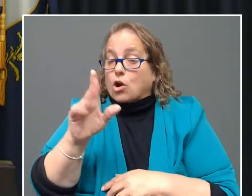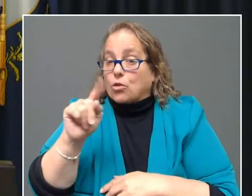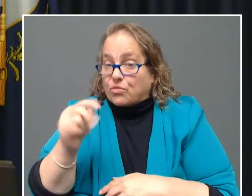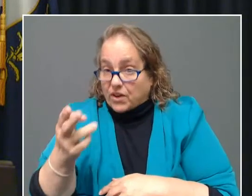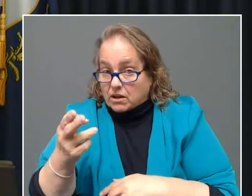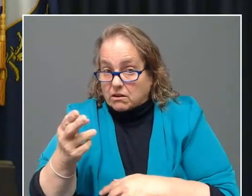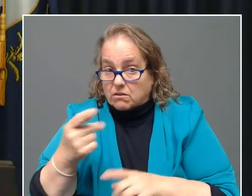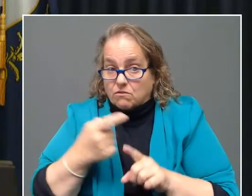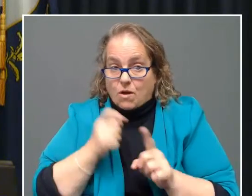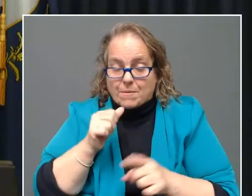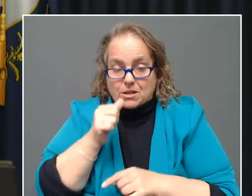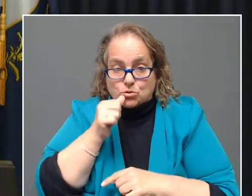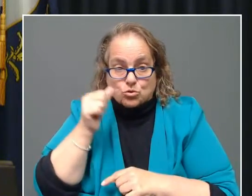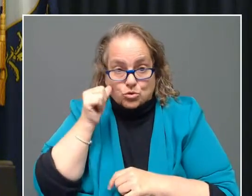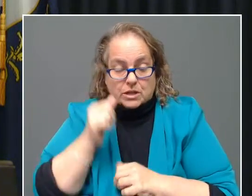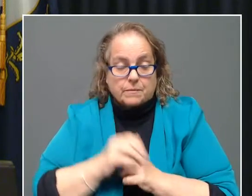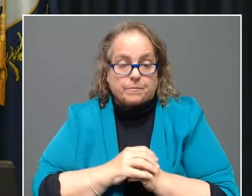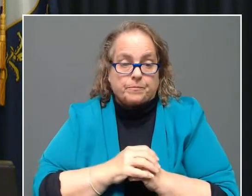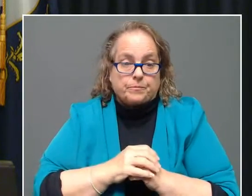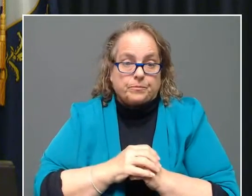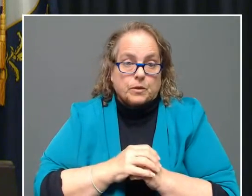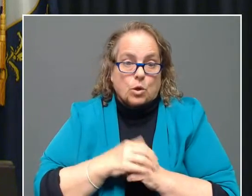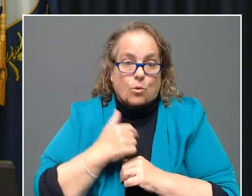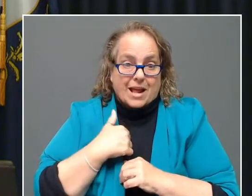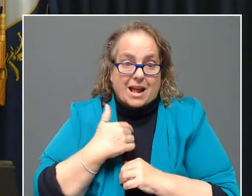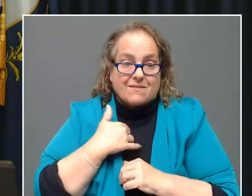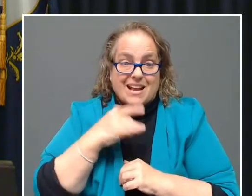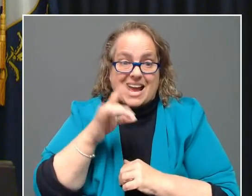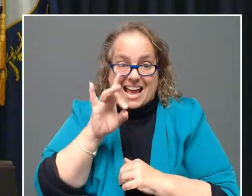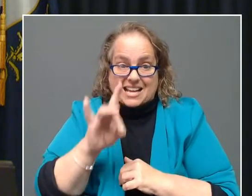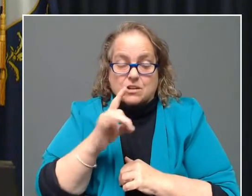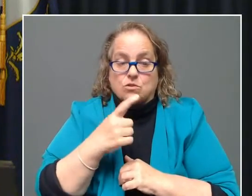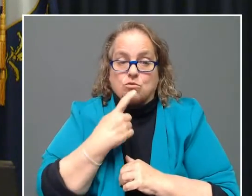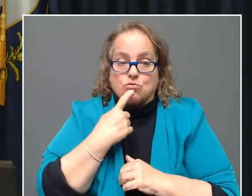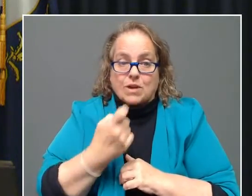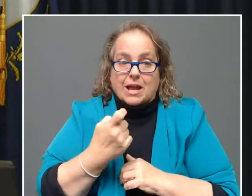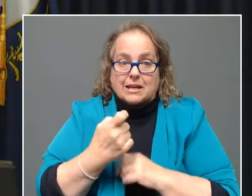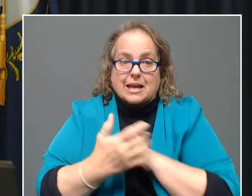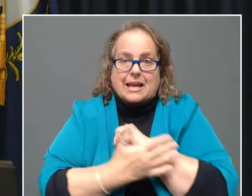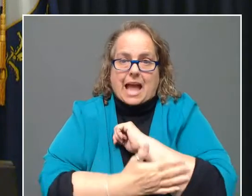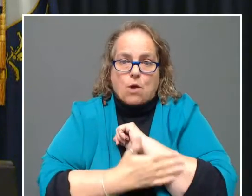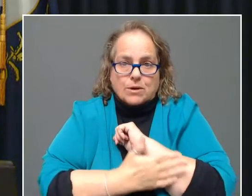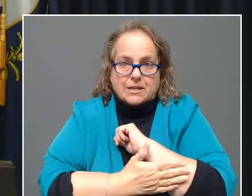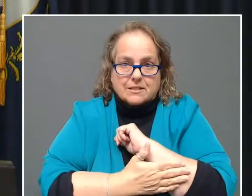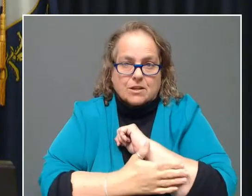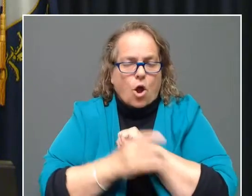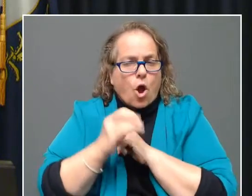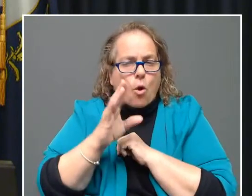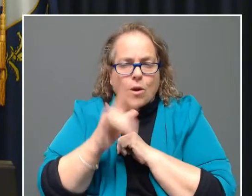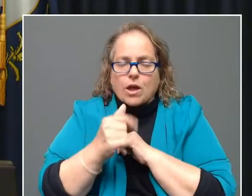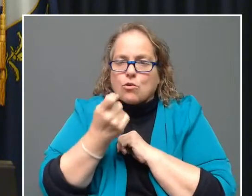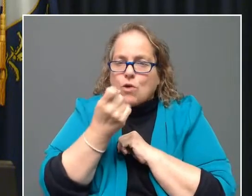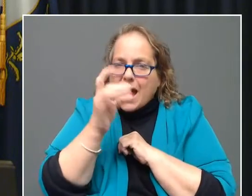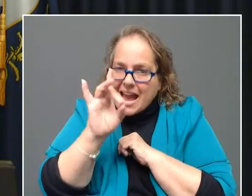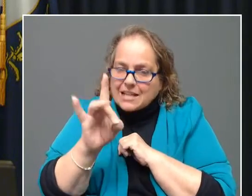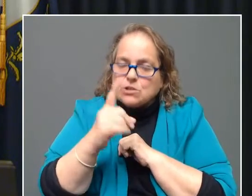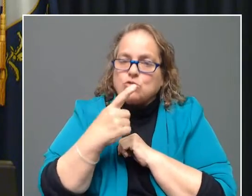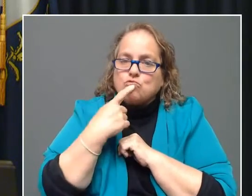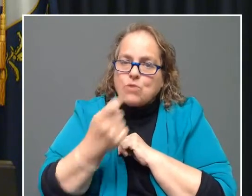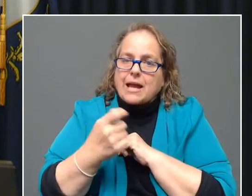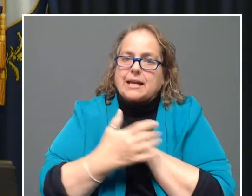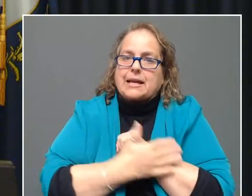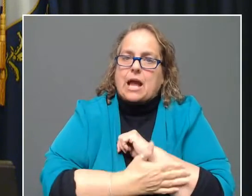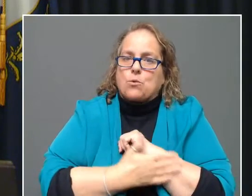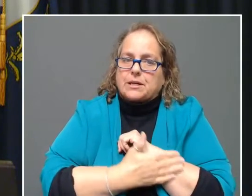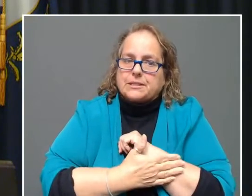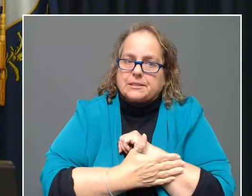from yesterday. We have 8 red counties. Isn't that incredible? We have just 8 red counties. We